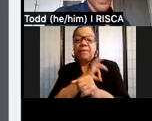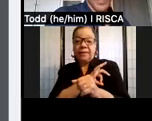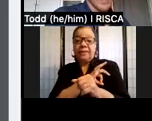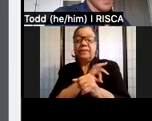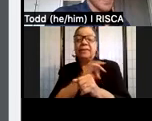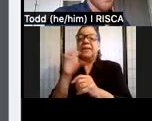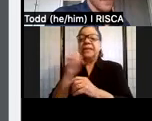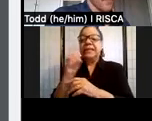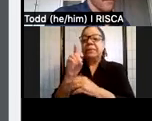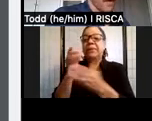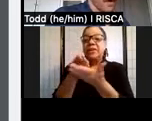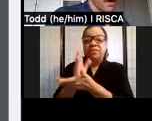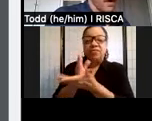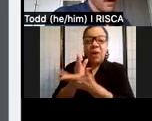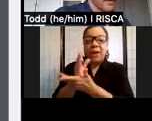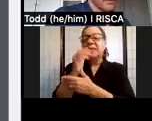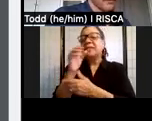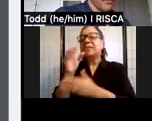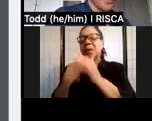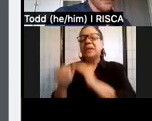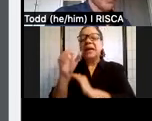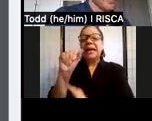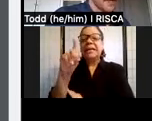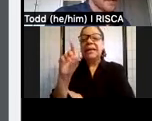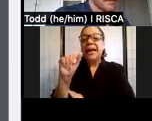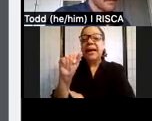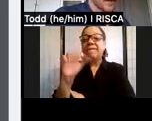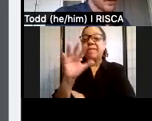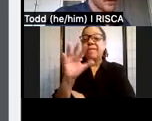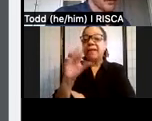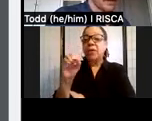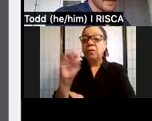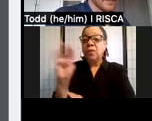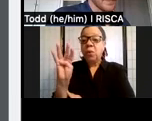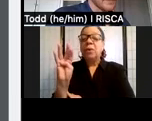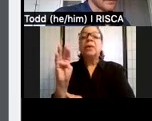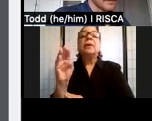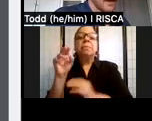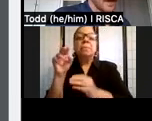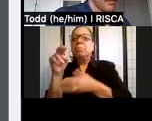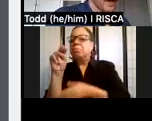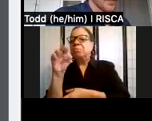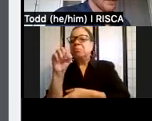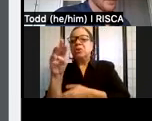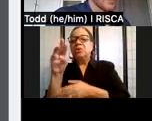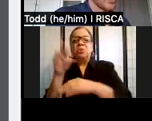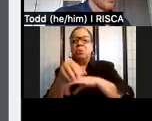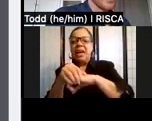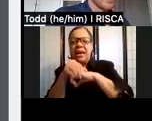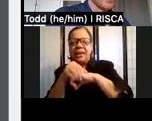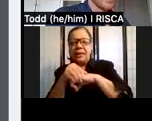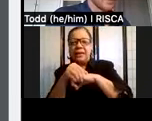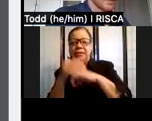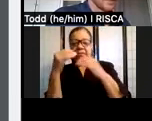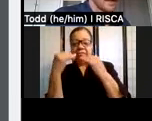Disability Rights under ADA and 504. This workshop is presented by the New England ADA Center, a project of the Institute of